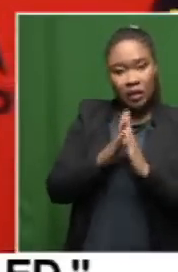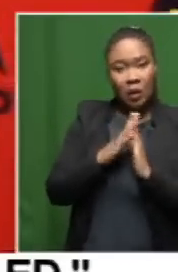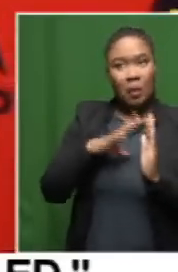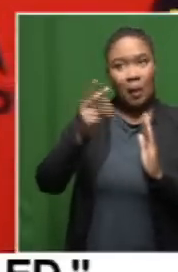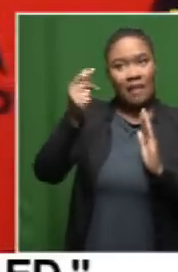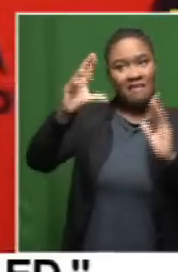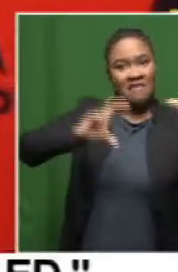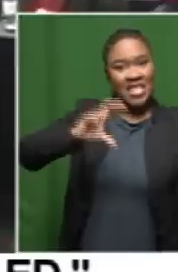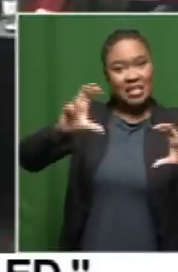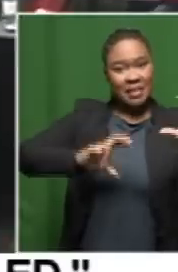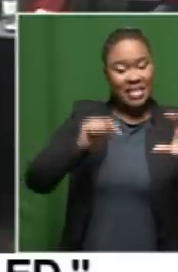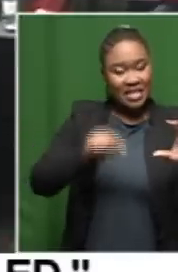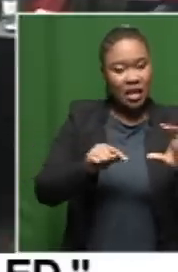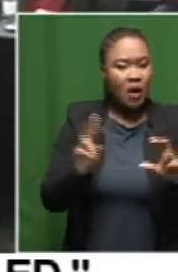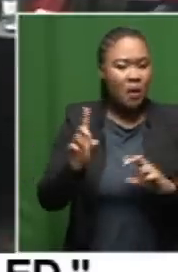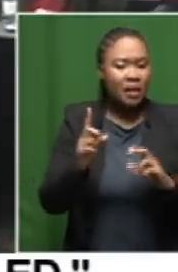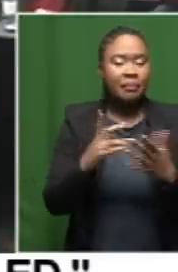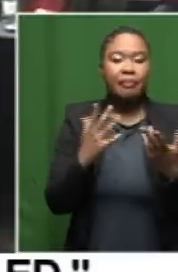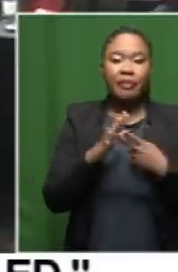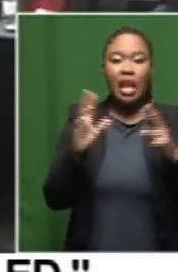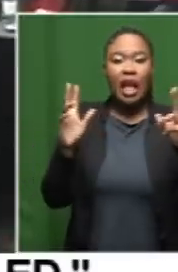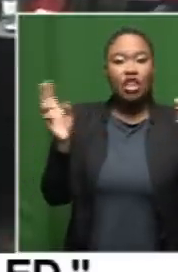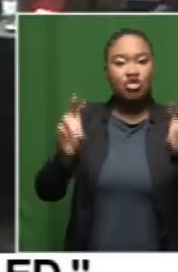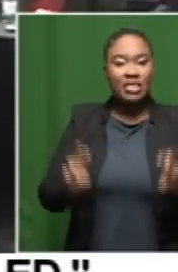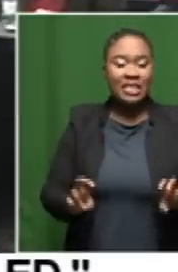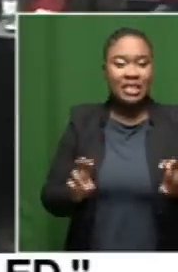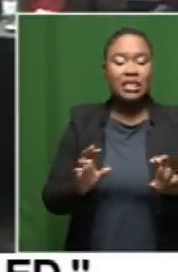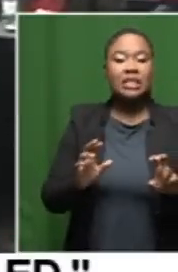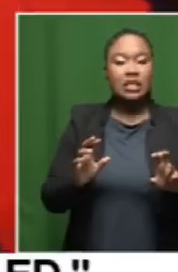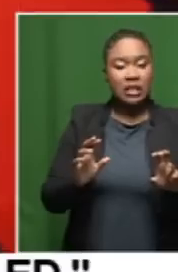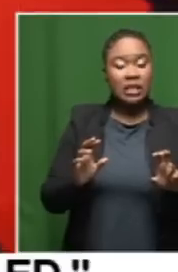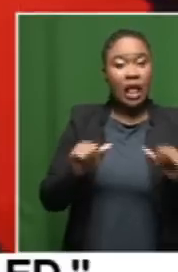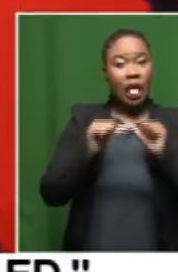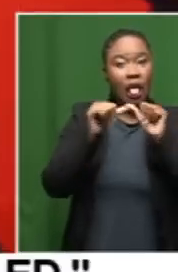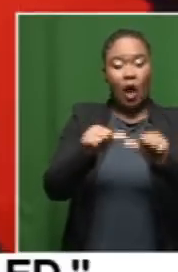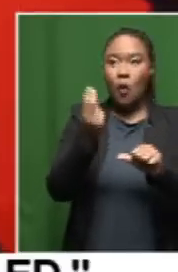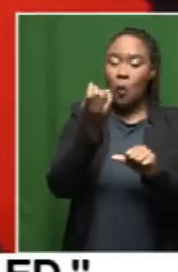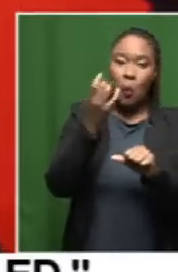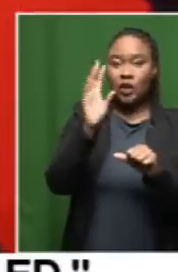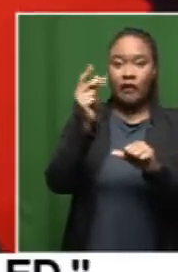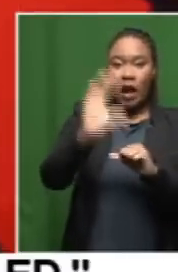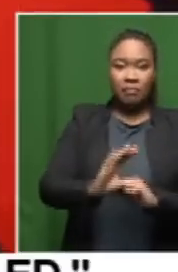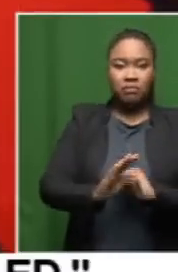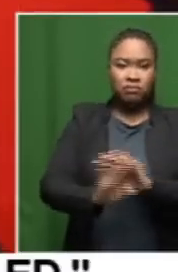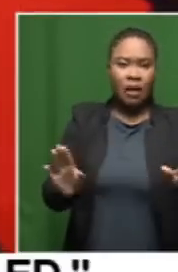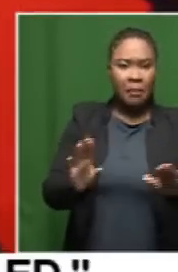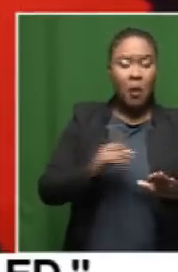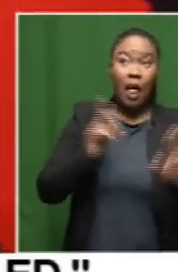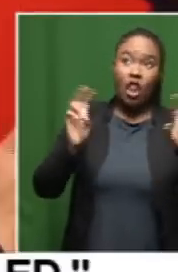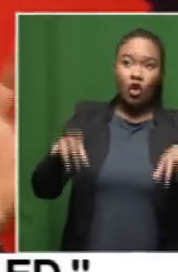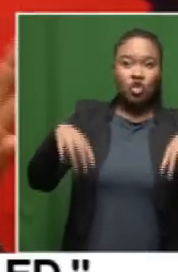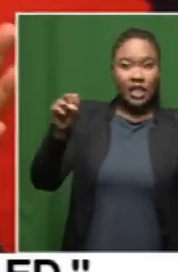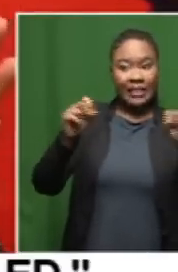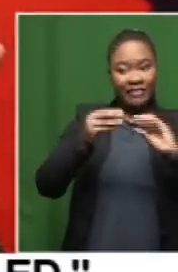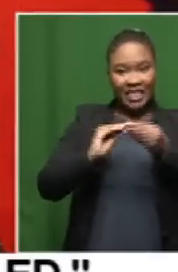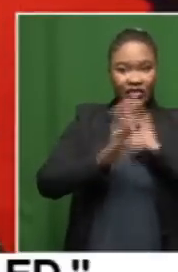investments in such areas as in energy, continuous investment, not just only focus on addressing load shedding. Of course, load shedding